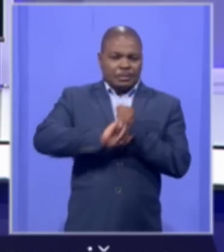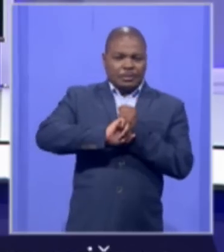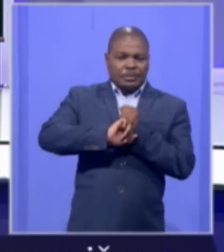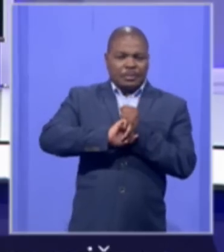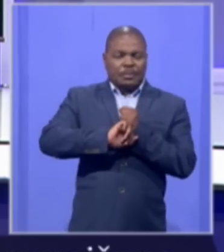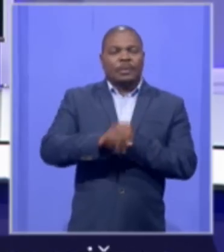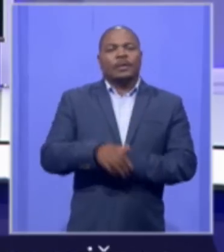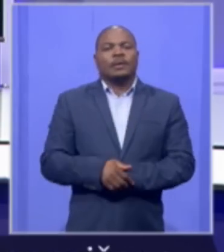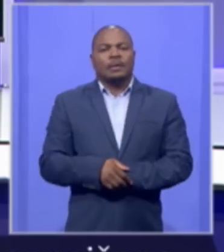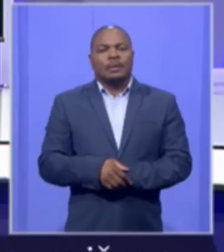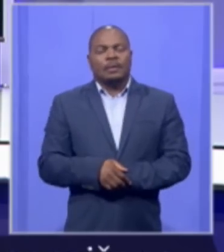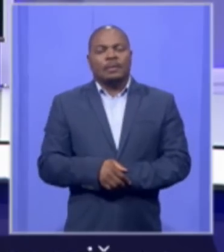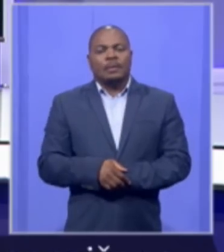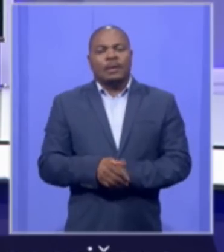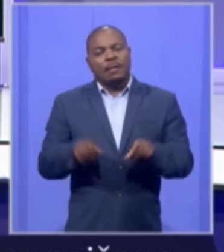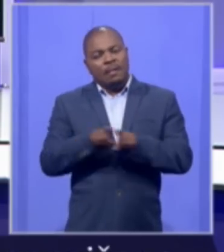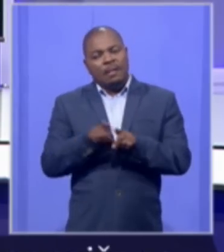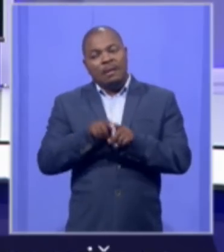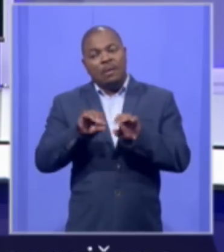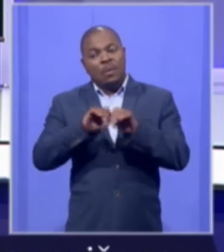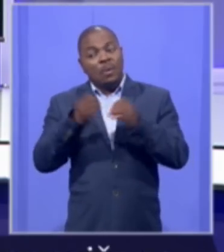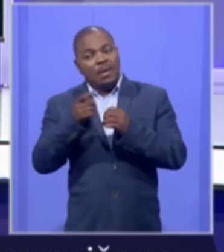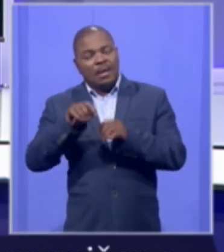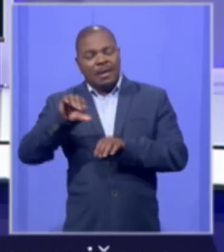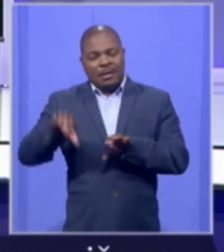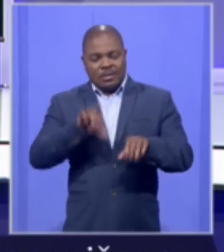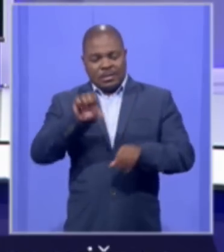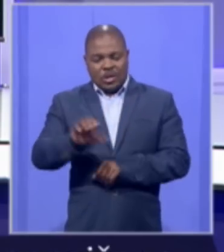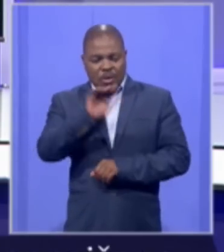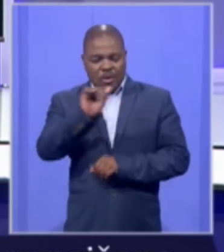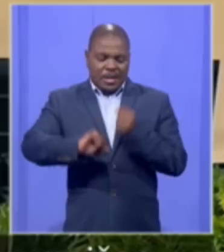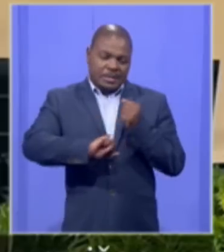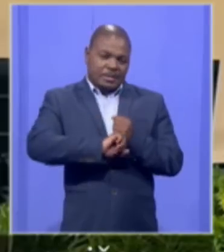go hwetša thekgo go tšwa go mekgatlong ya go swana le Action SA.